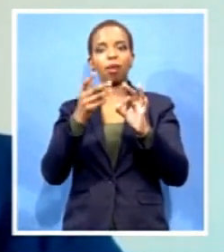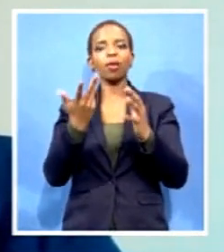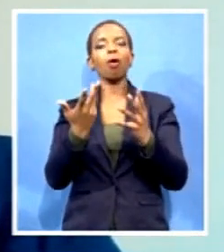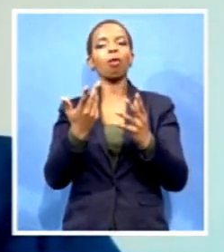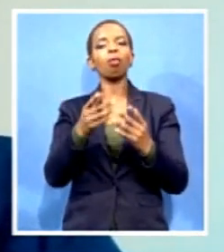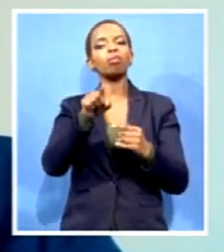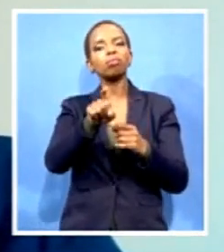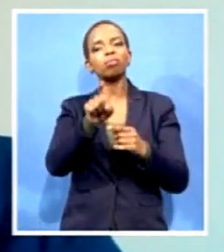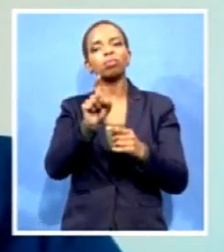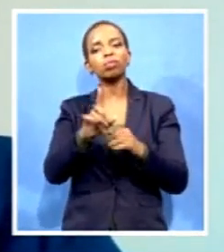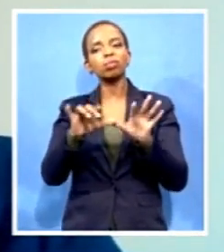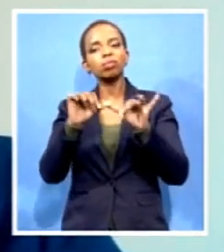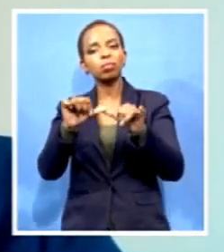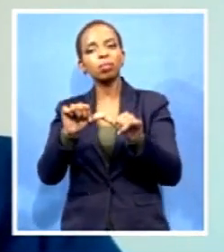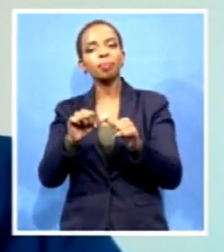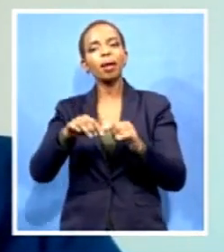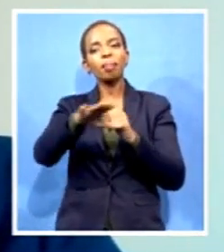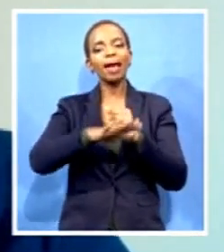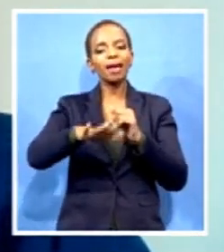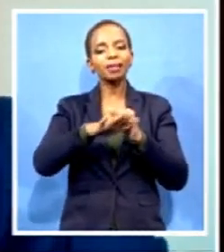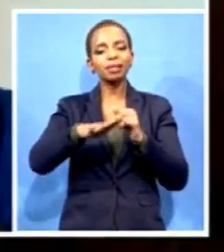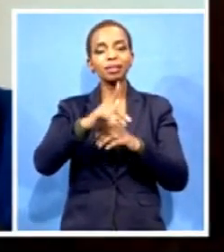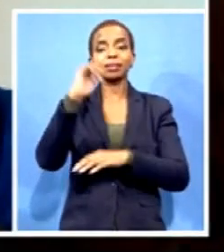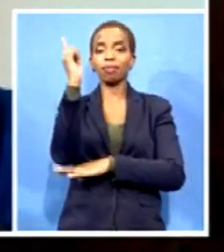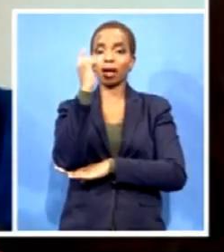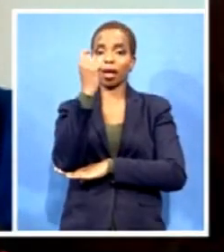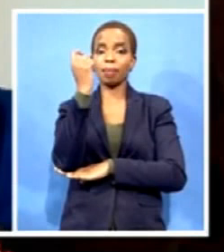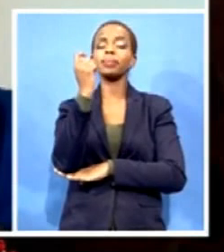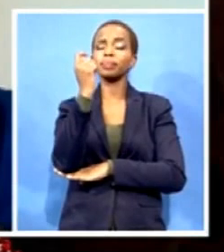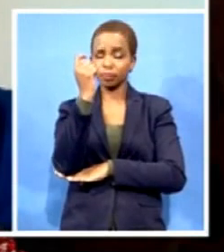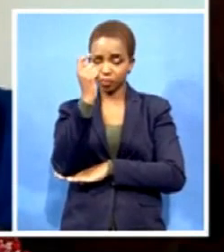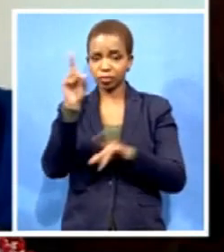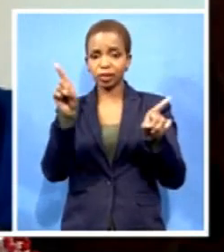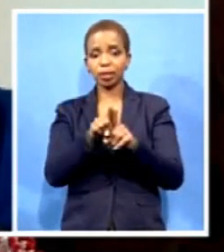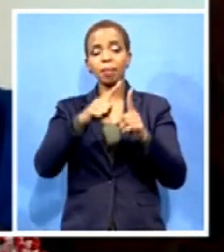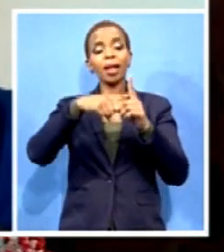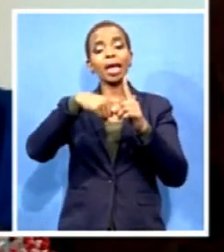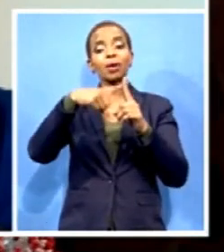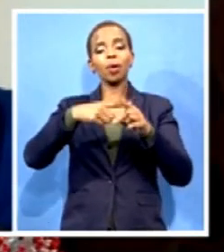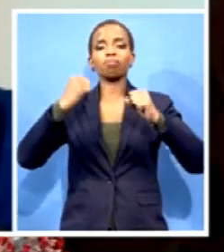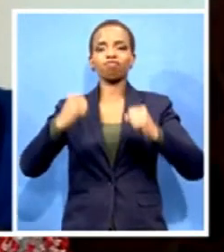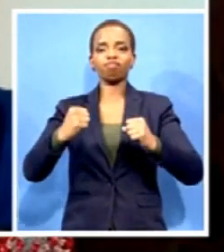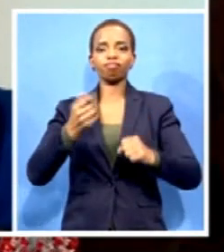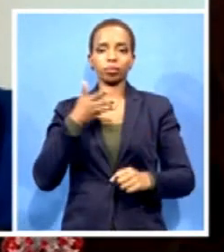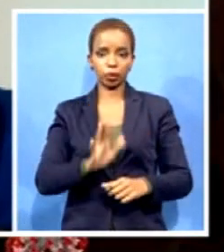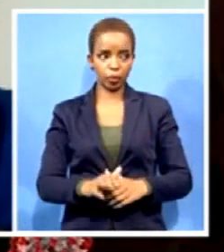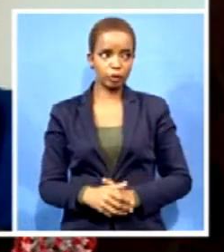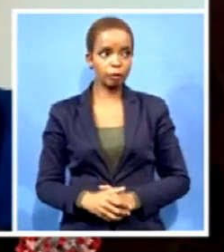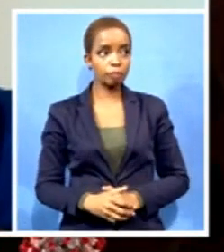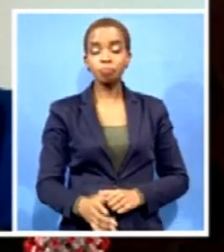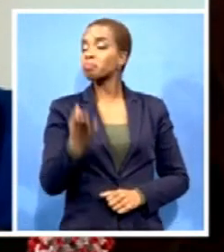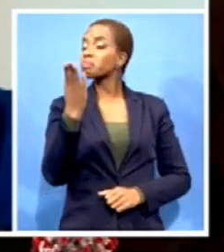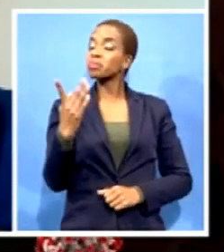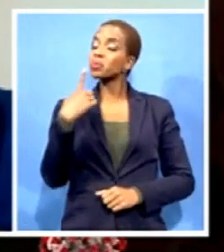as well. So what would you say to a parent who is sitting at home now watching this and saying, look, I need to get involved, I need to